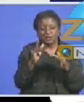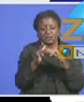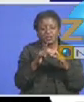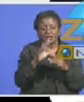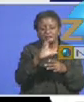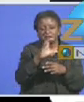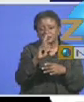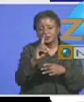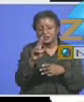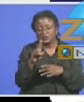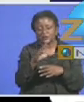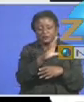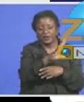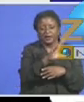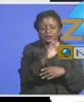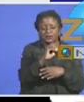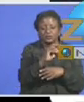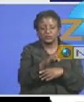at